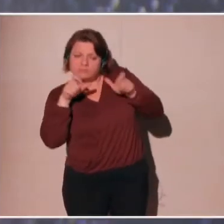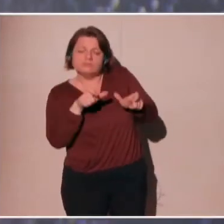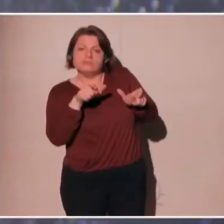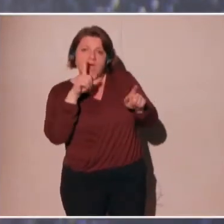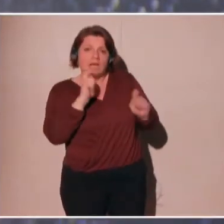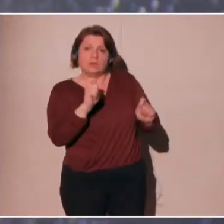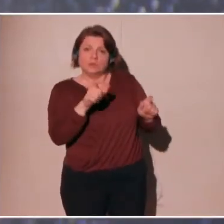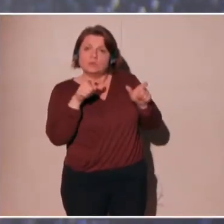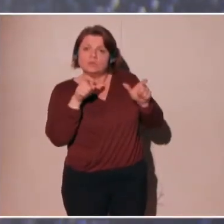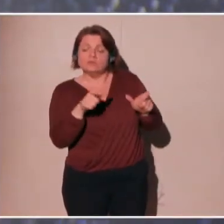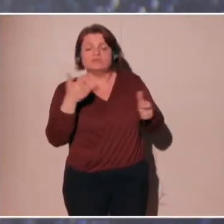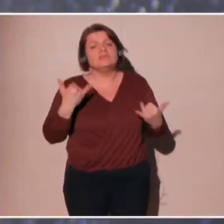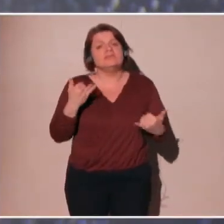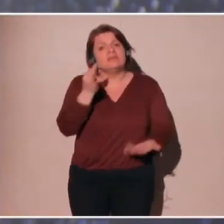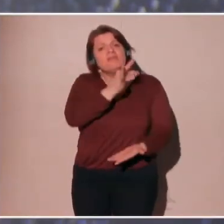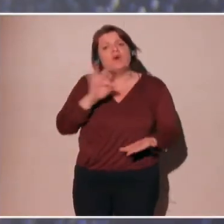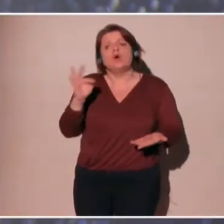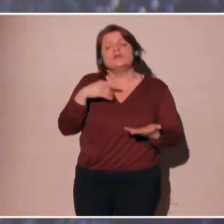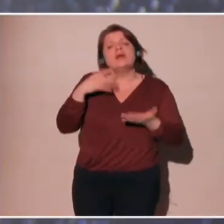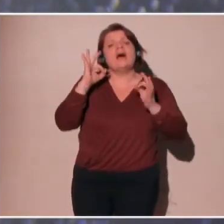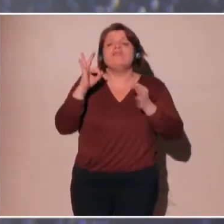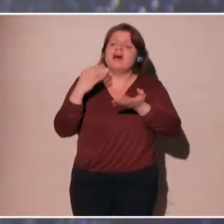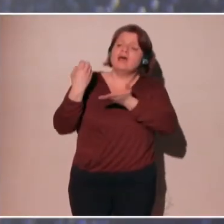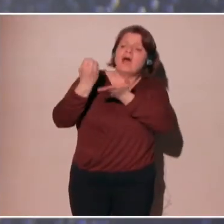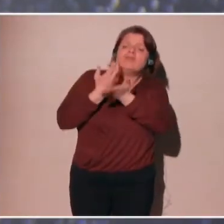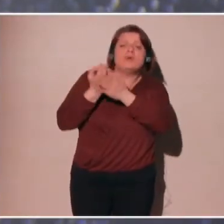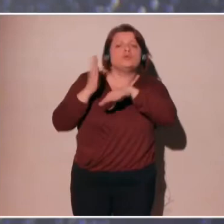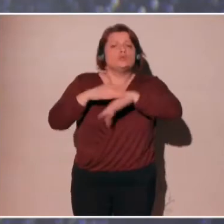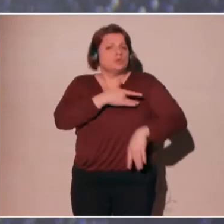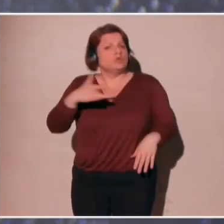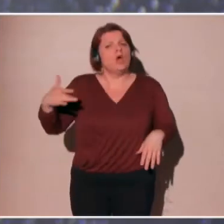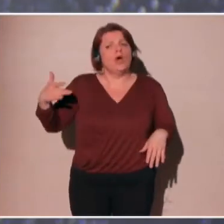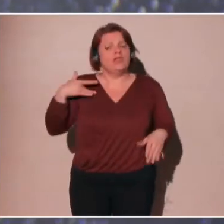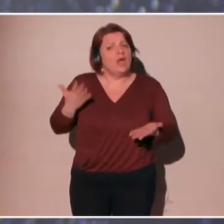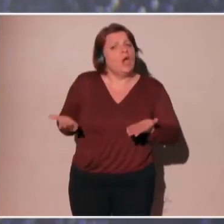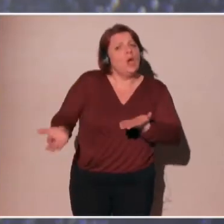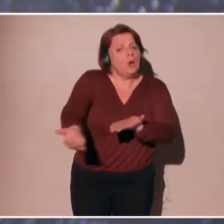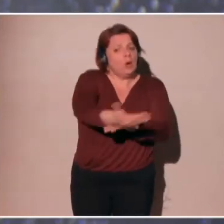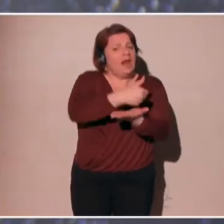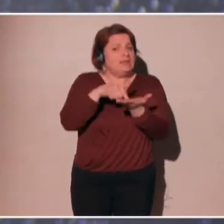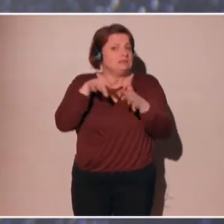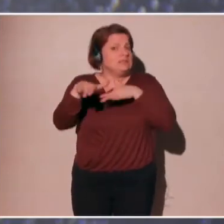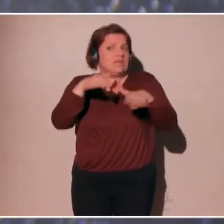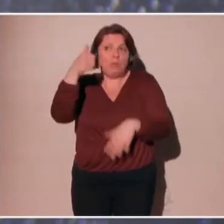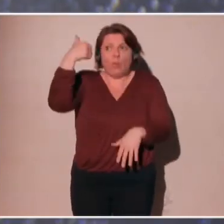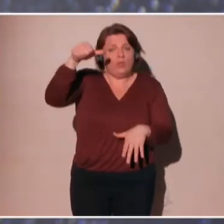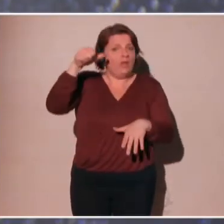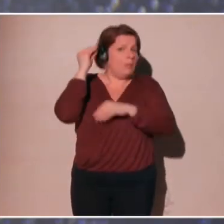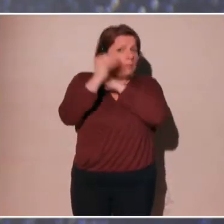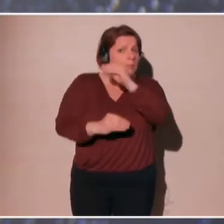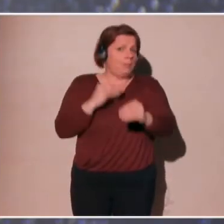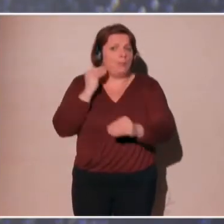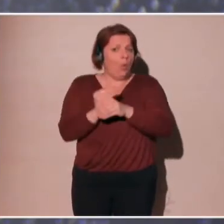That is why the government pays attention to these issues, and we have